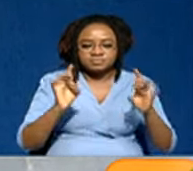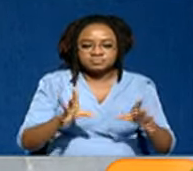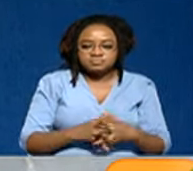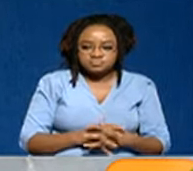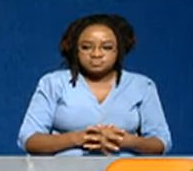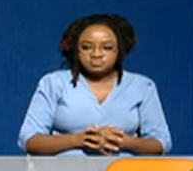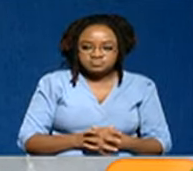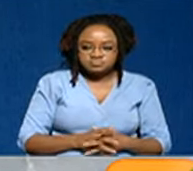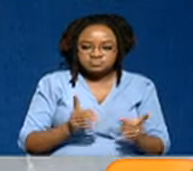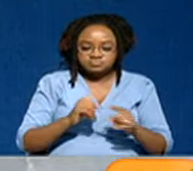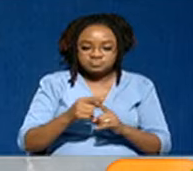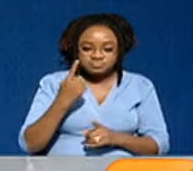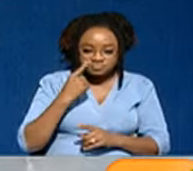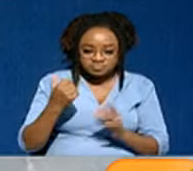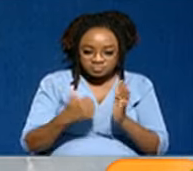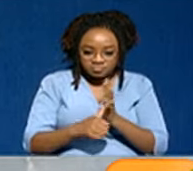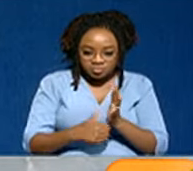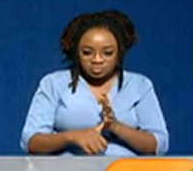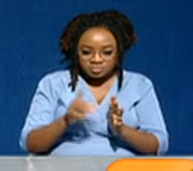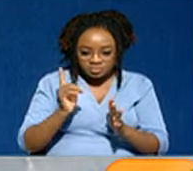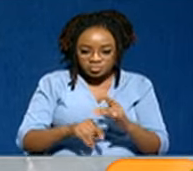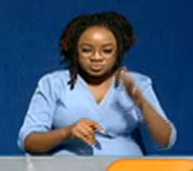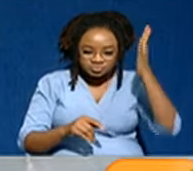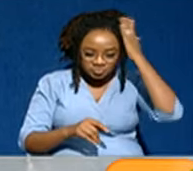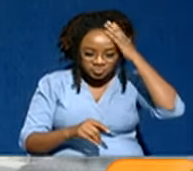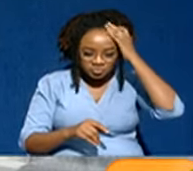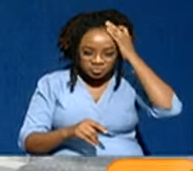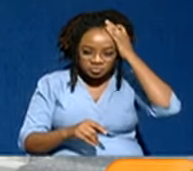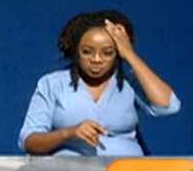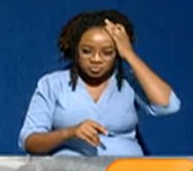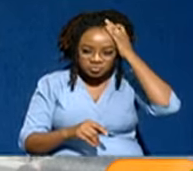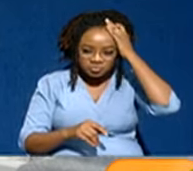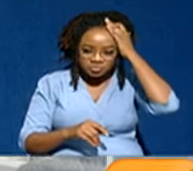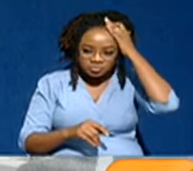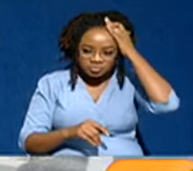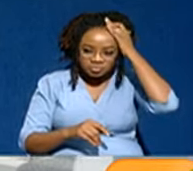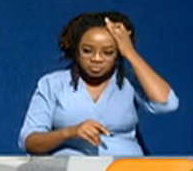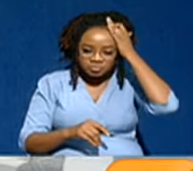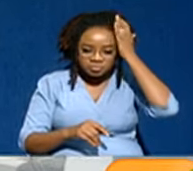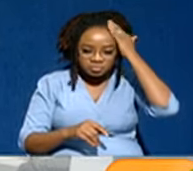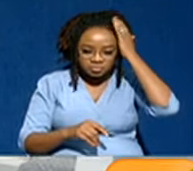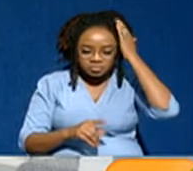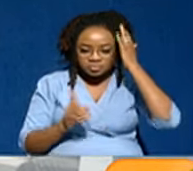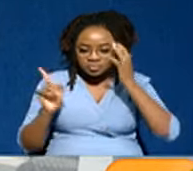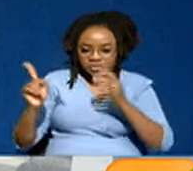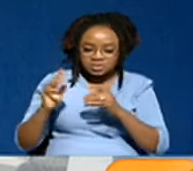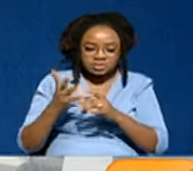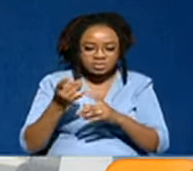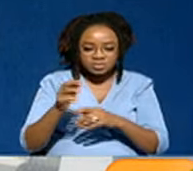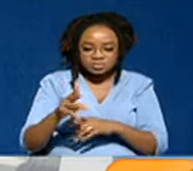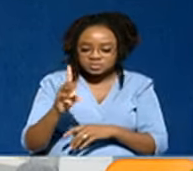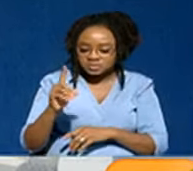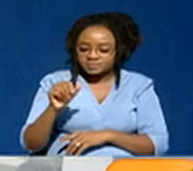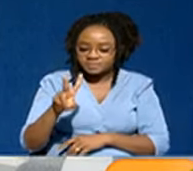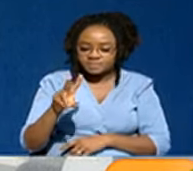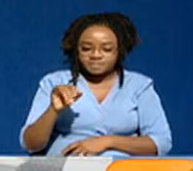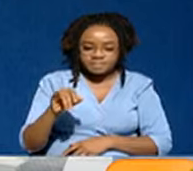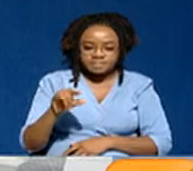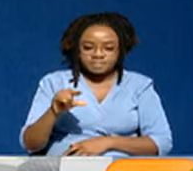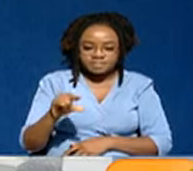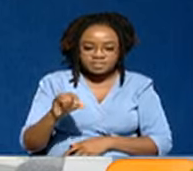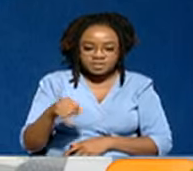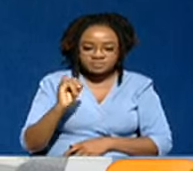The problem now, Davji has thrown my trail of thought off. Yeah. But it is something that we really need to